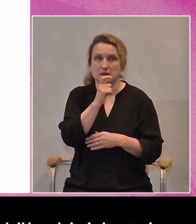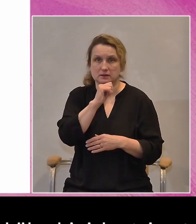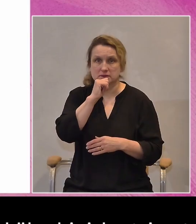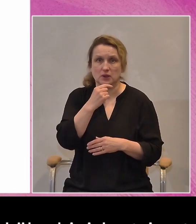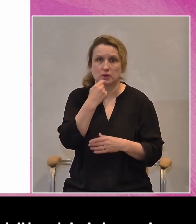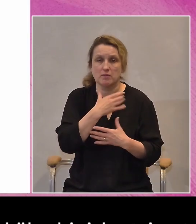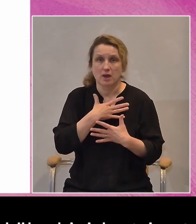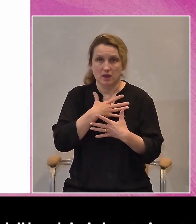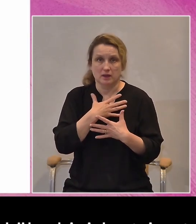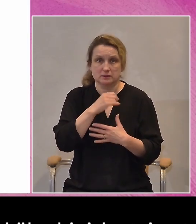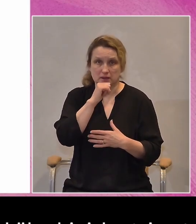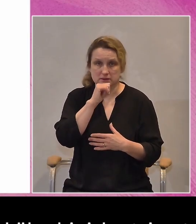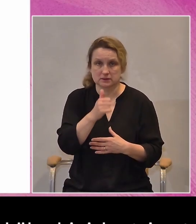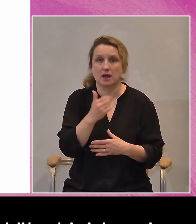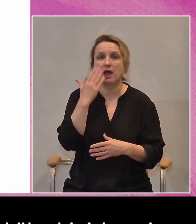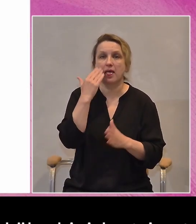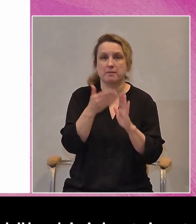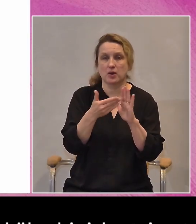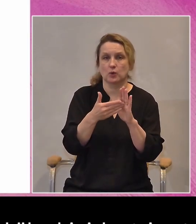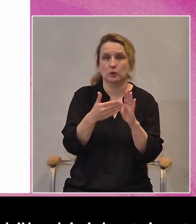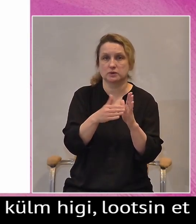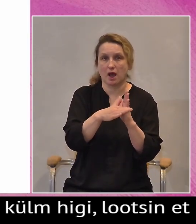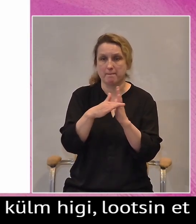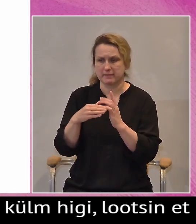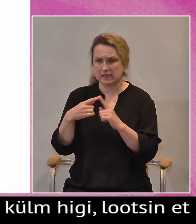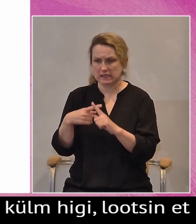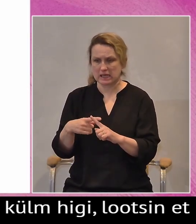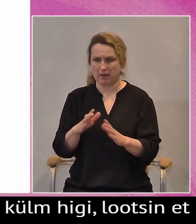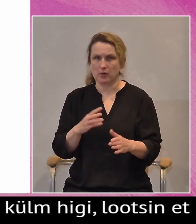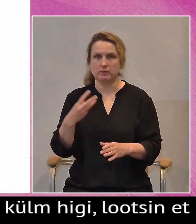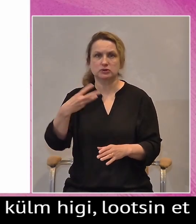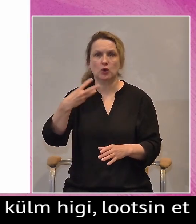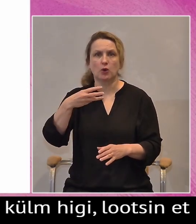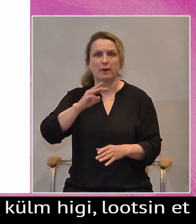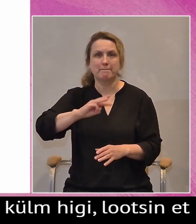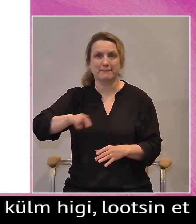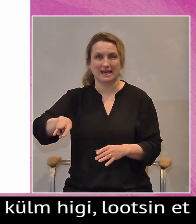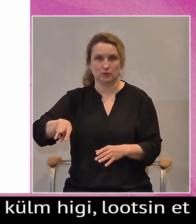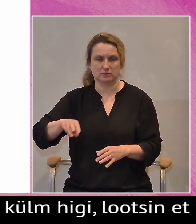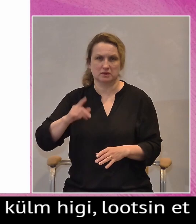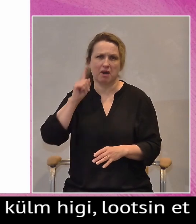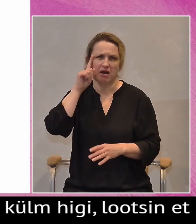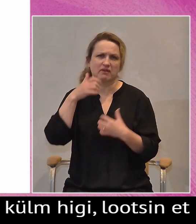my mom, I told her that I couldn't breathe, so she asked for help.